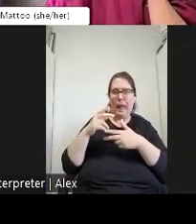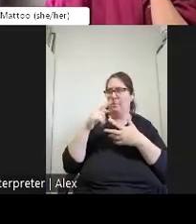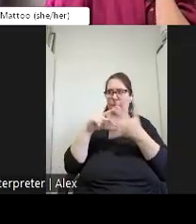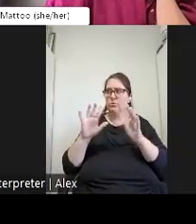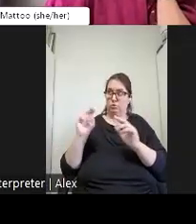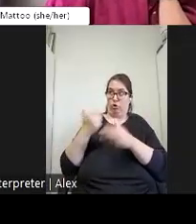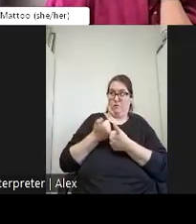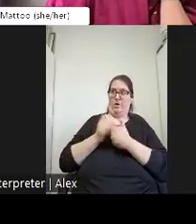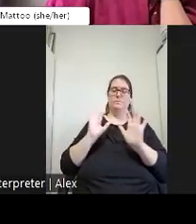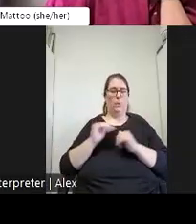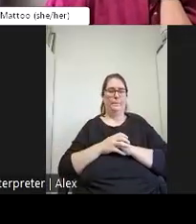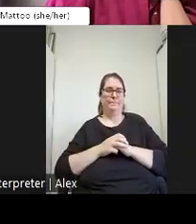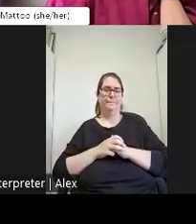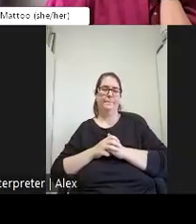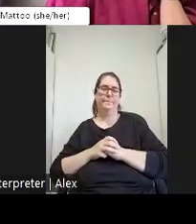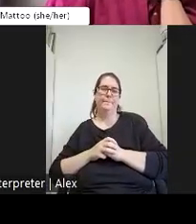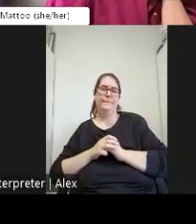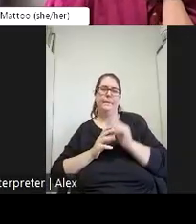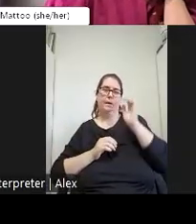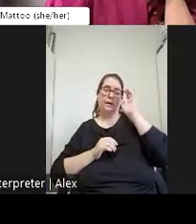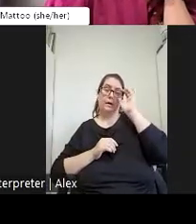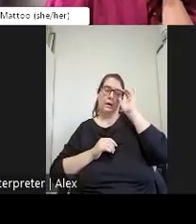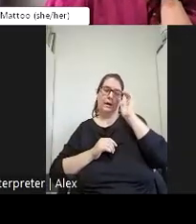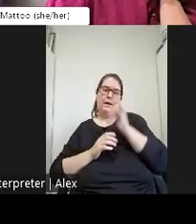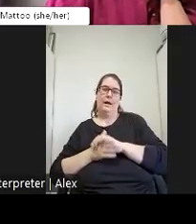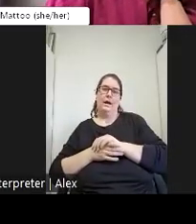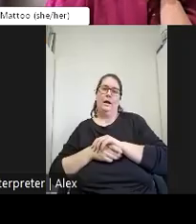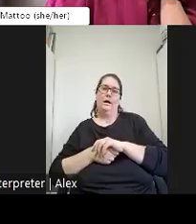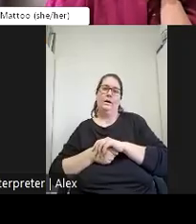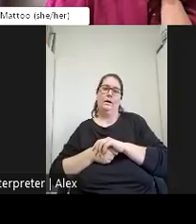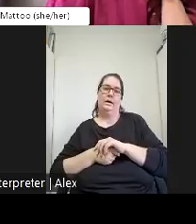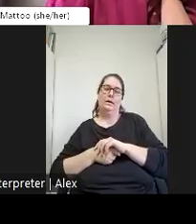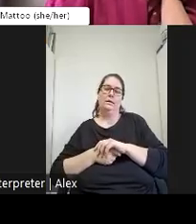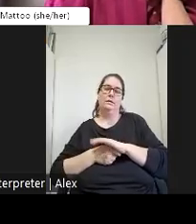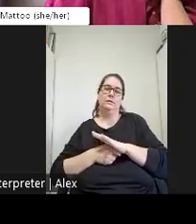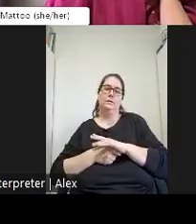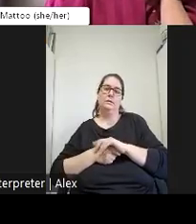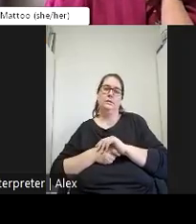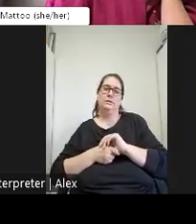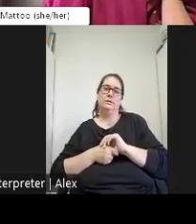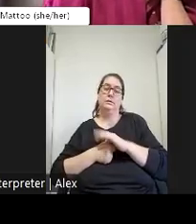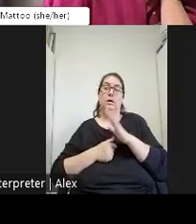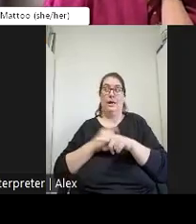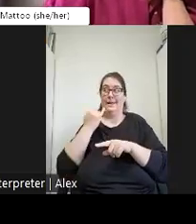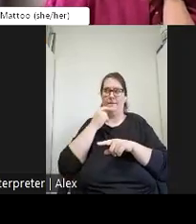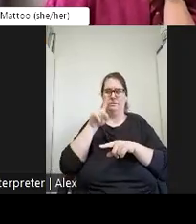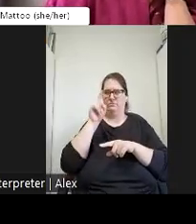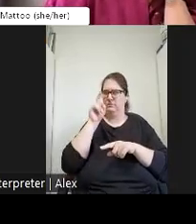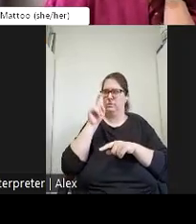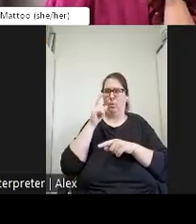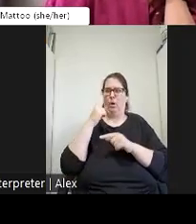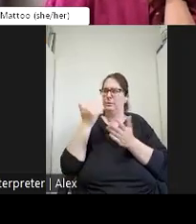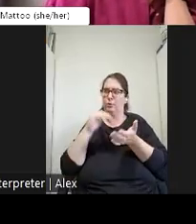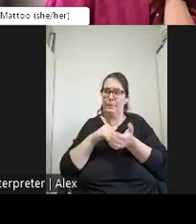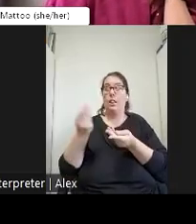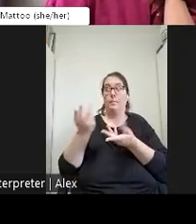good. Um, okay, so if you need me to repeat any questions, please just let me